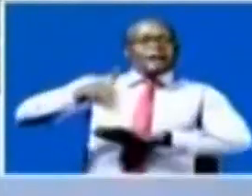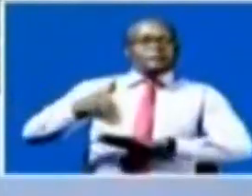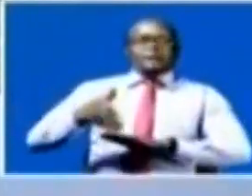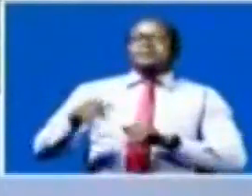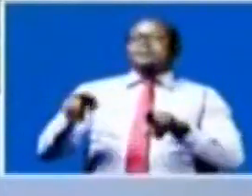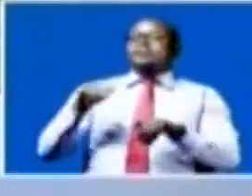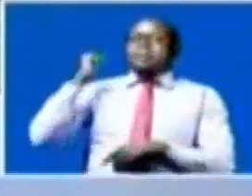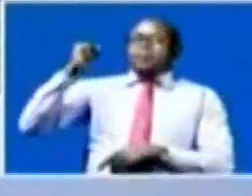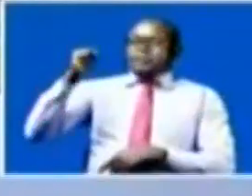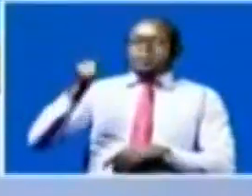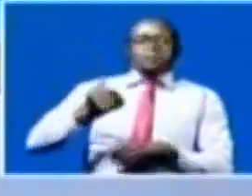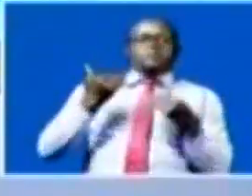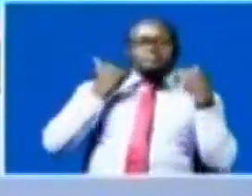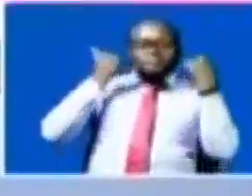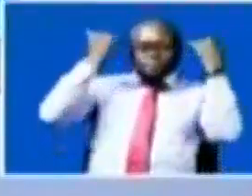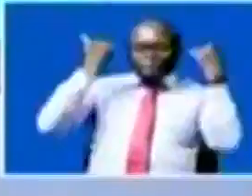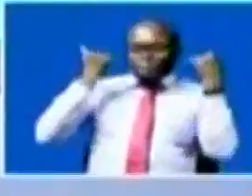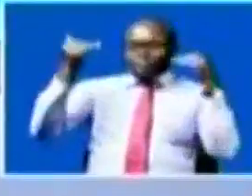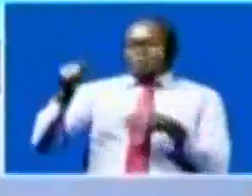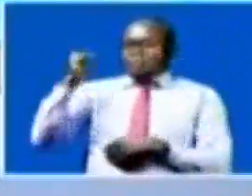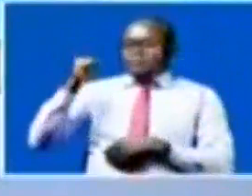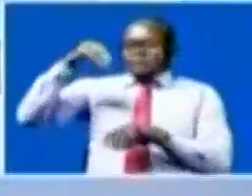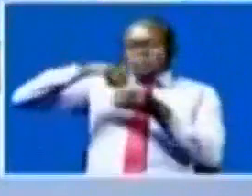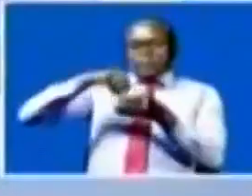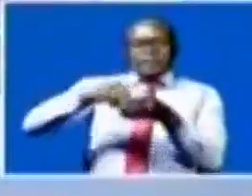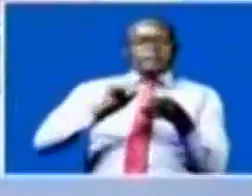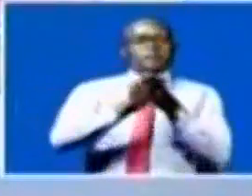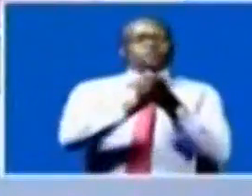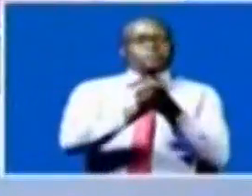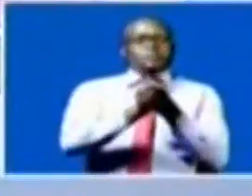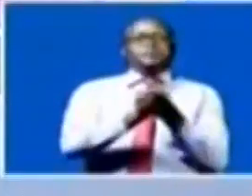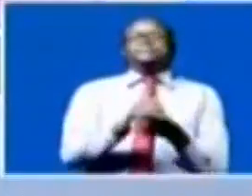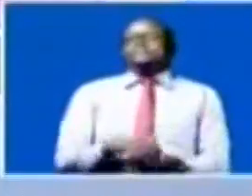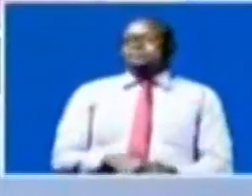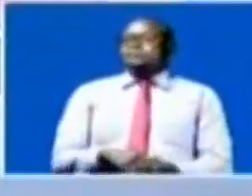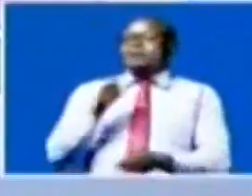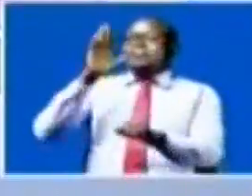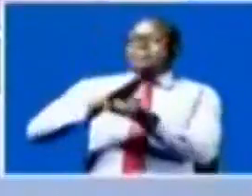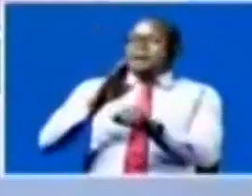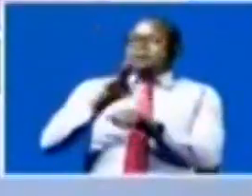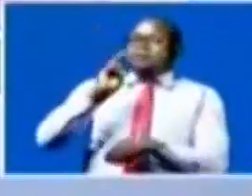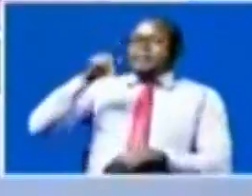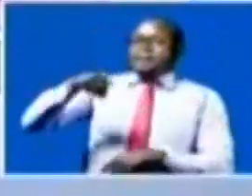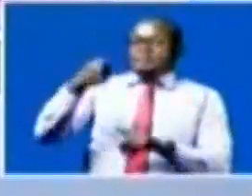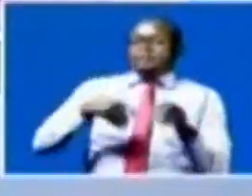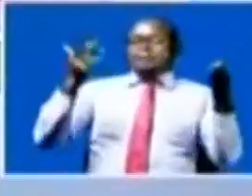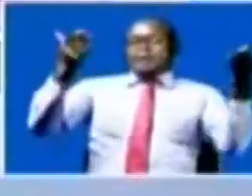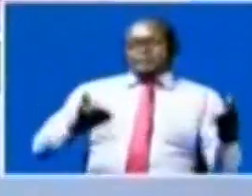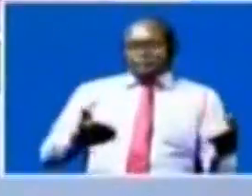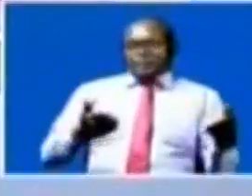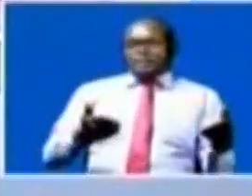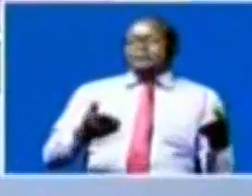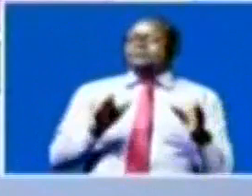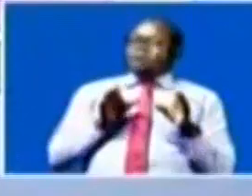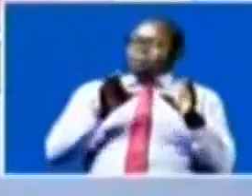simmering political tension and backroom politics within the ruling party Jubilee, while majority of legislators from the Rift Valley region